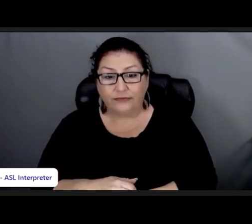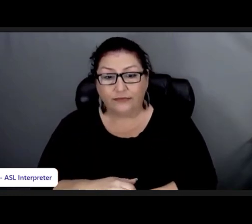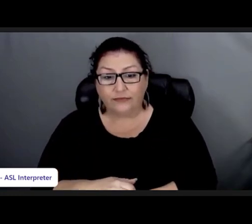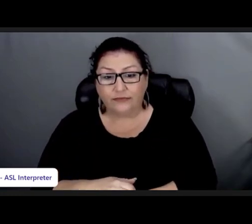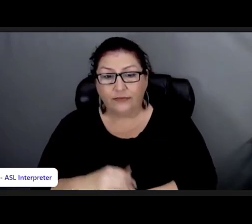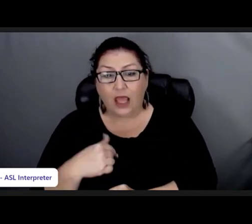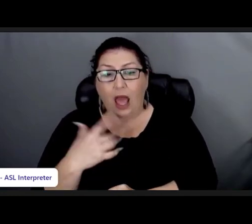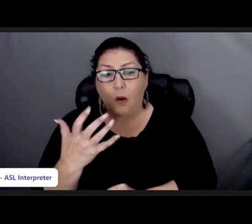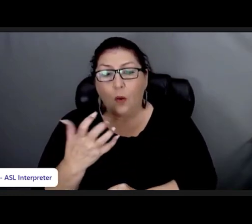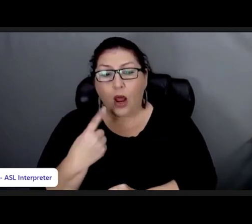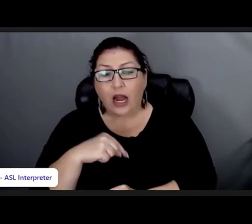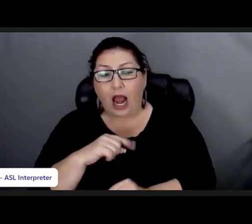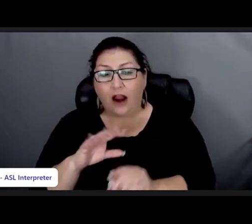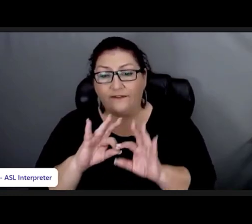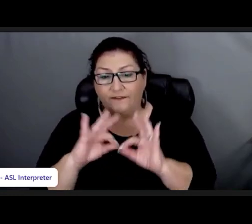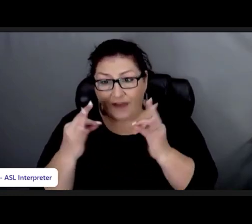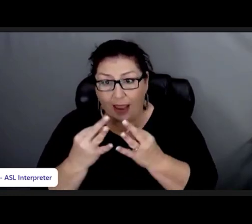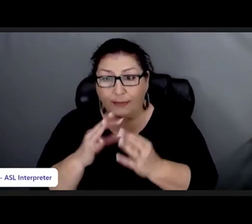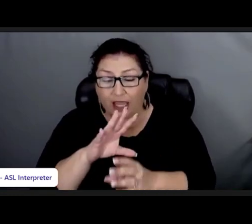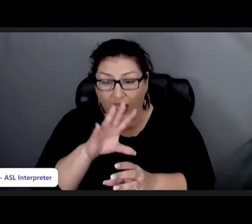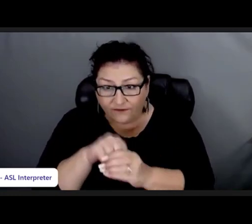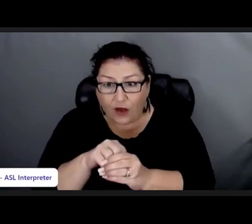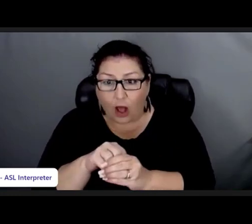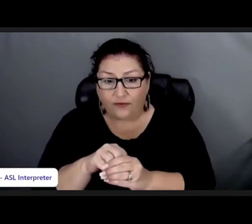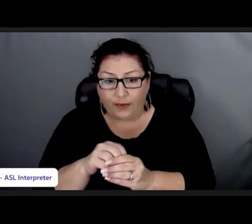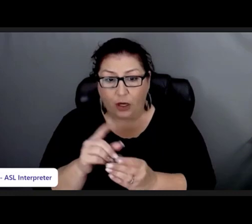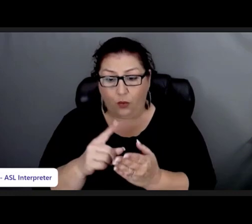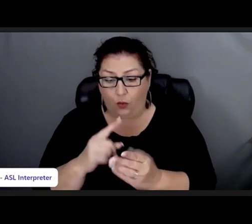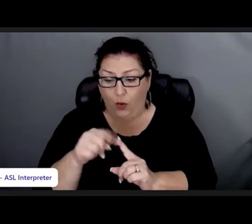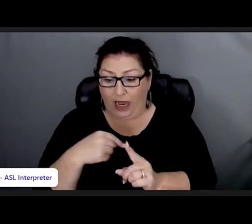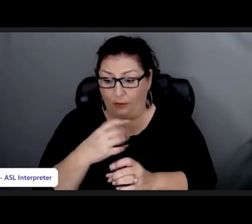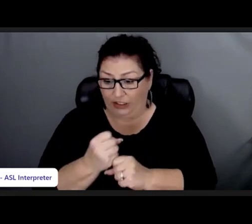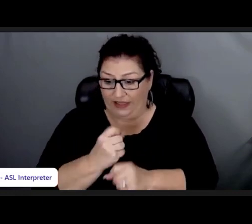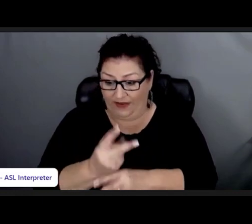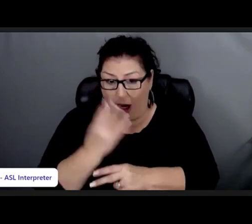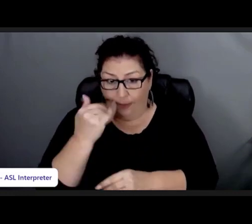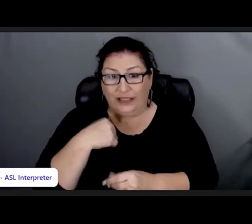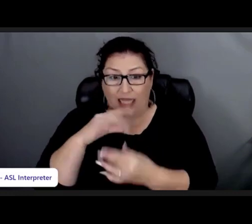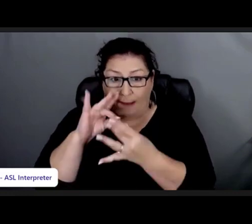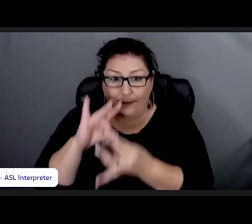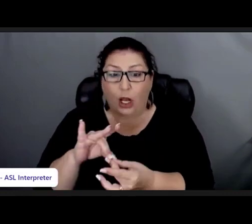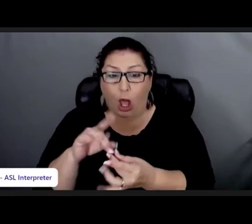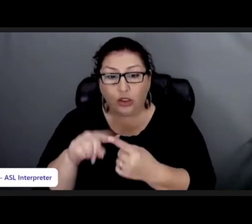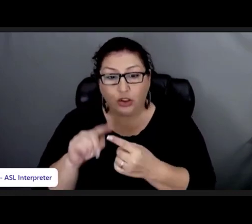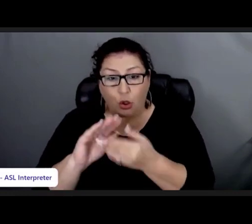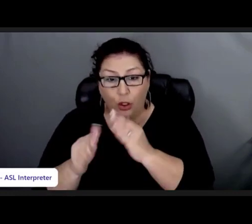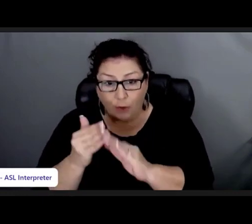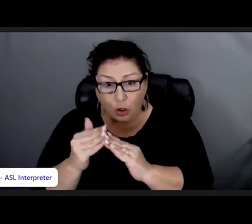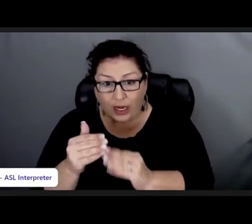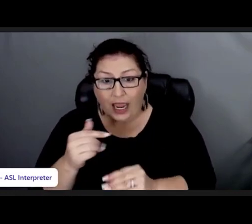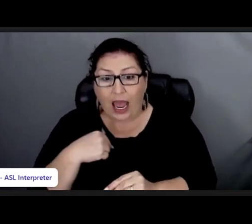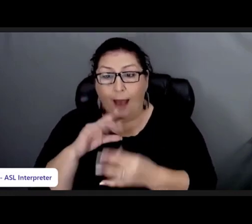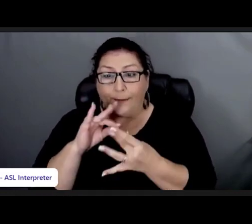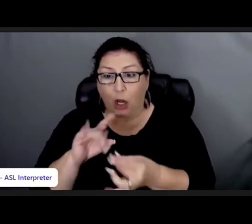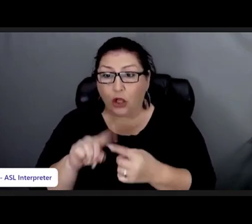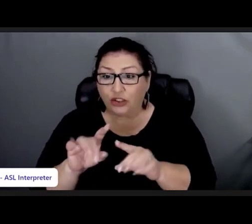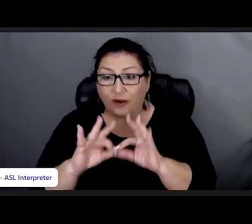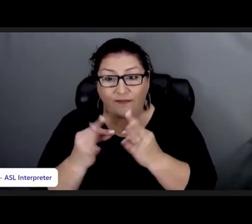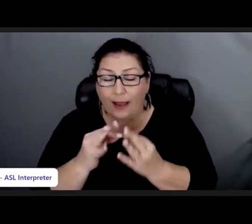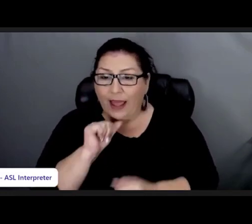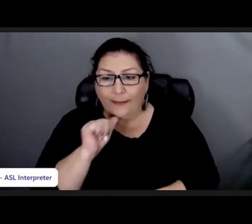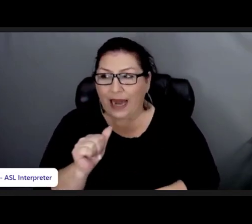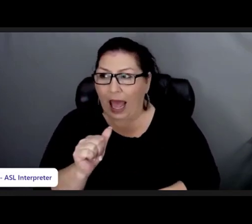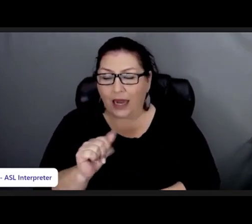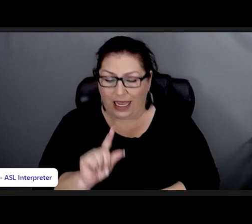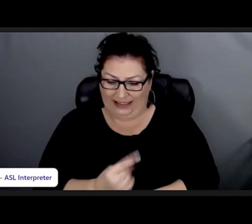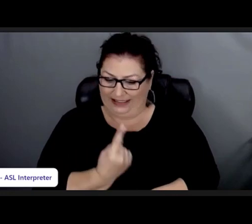a family involvement in what I'm receiving care, because I belong to a community, I belong to a family. I'm not a